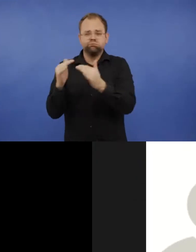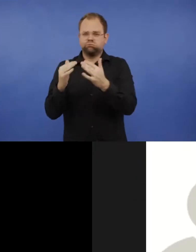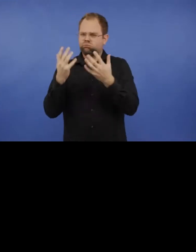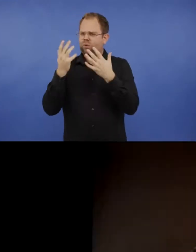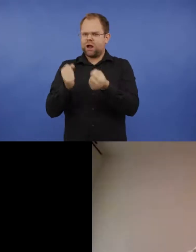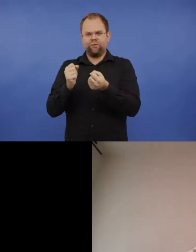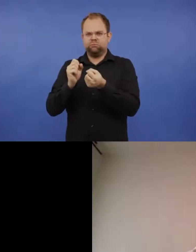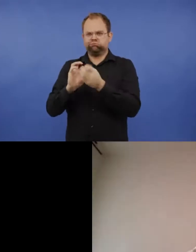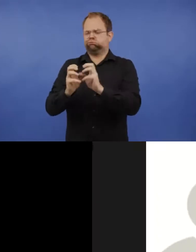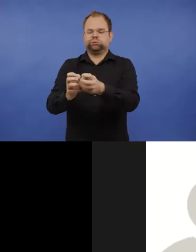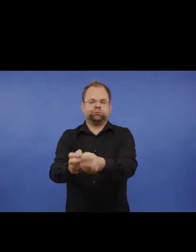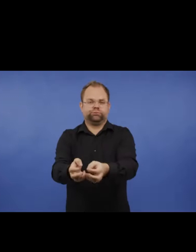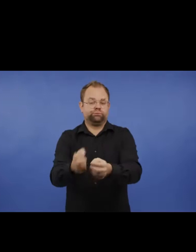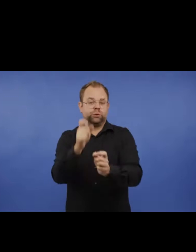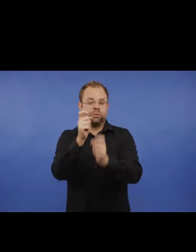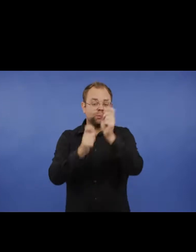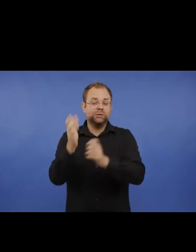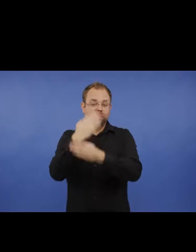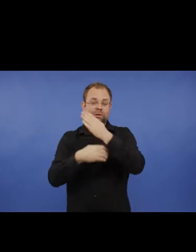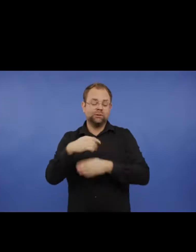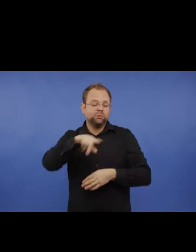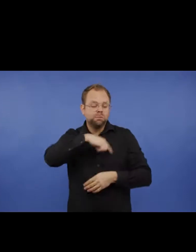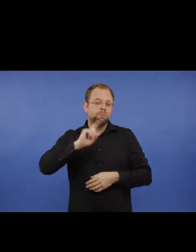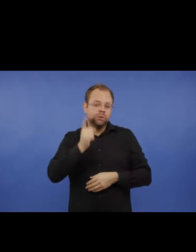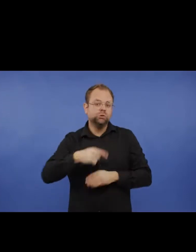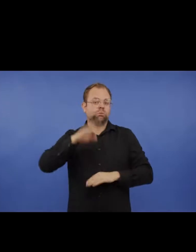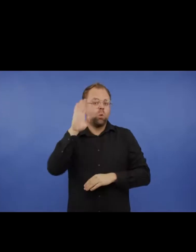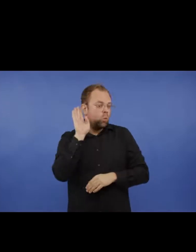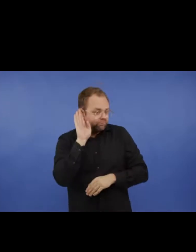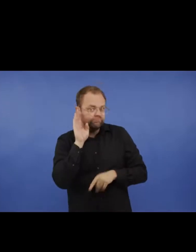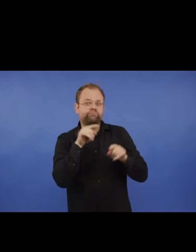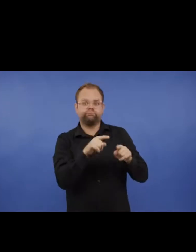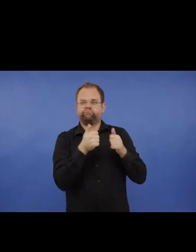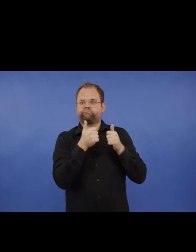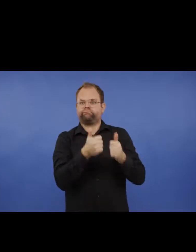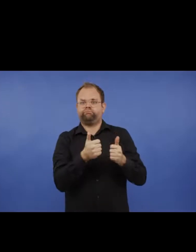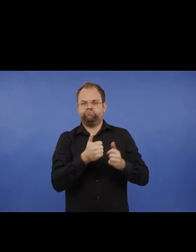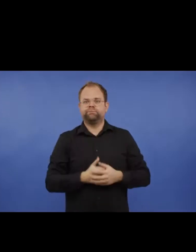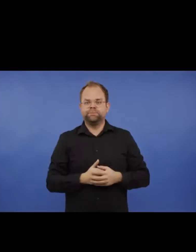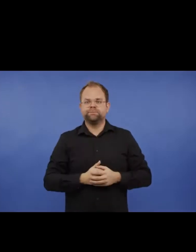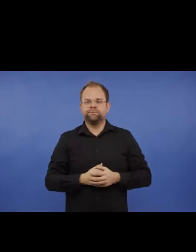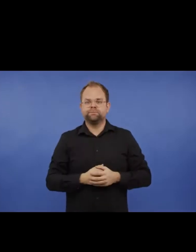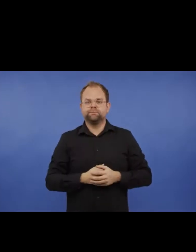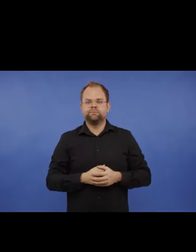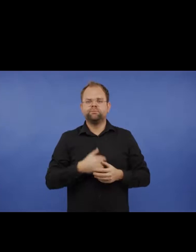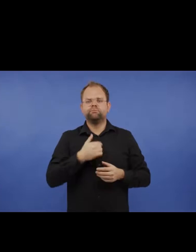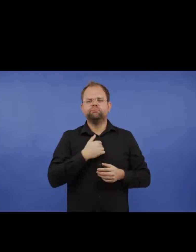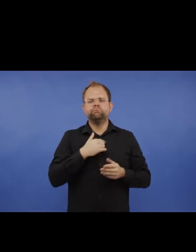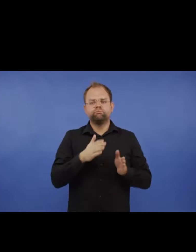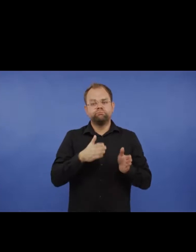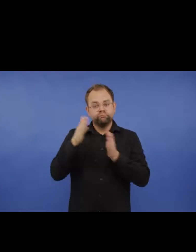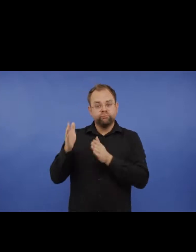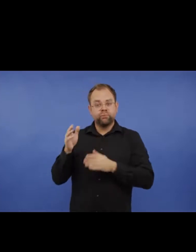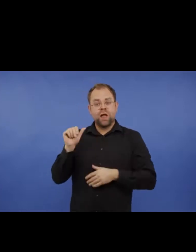Michael has spoken from the ICRC perspective. So rush therefore to Diane to hear last words